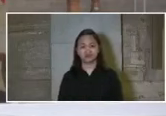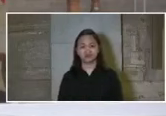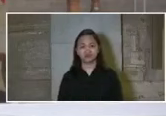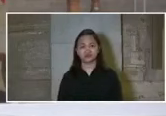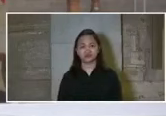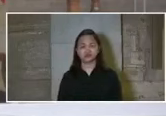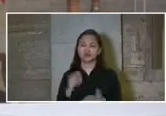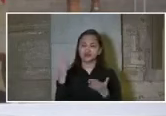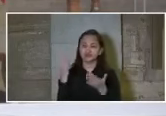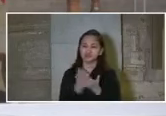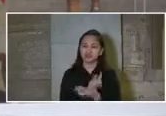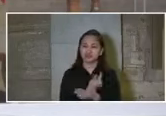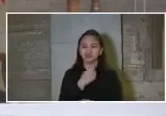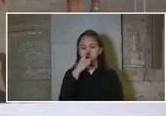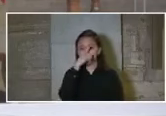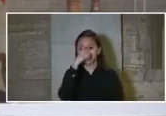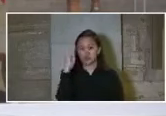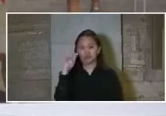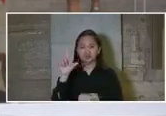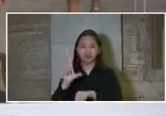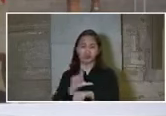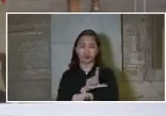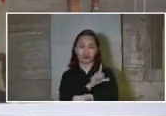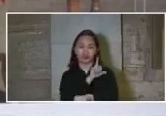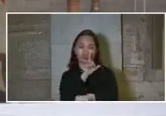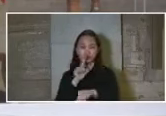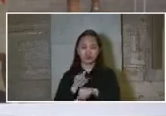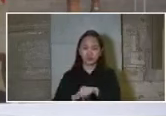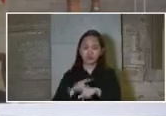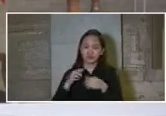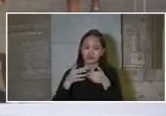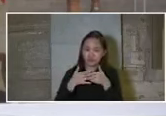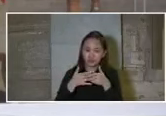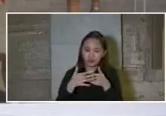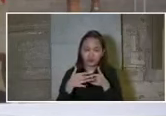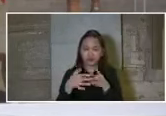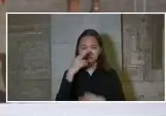Panghinayang dahil sa haba ng panahon ng ating pagiging Katoliko,